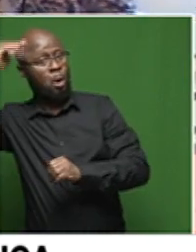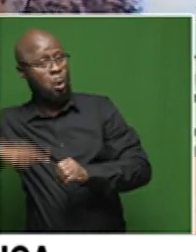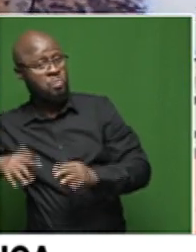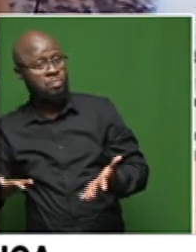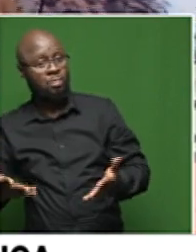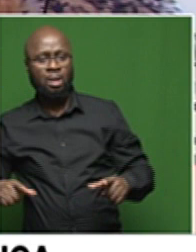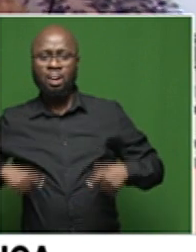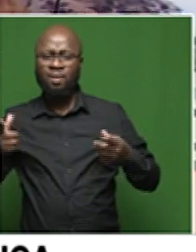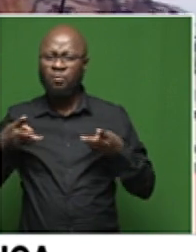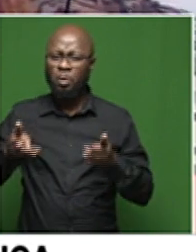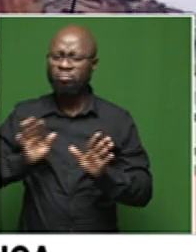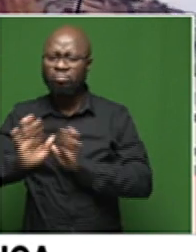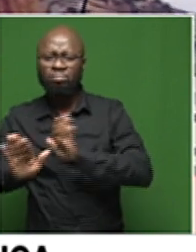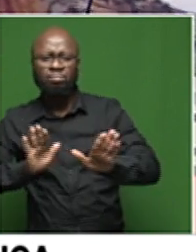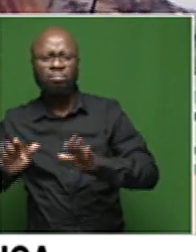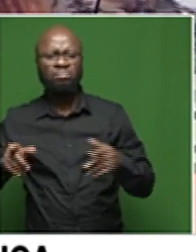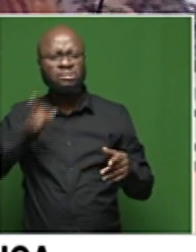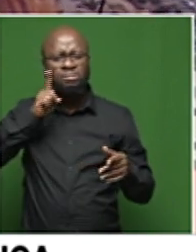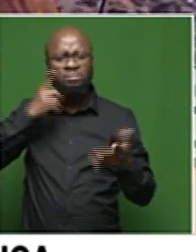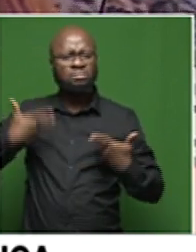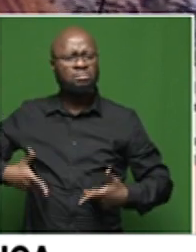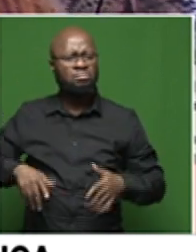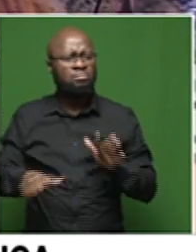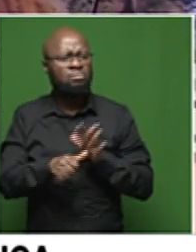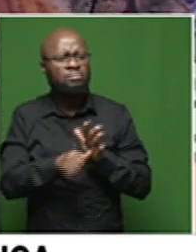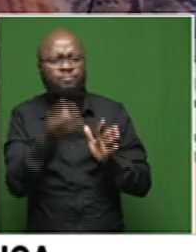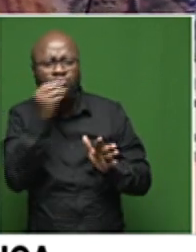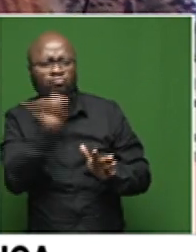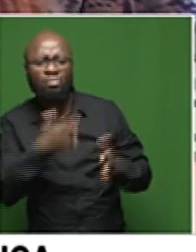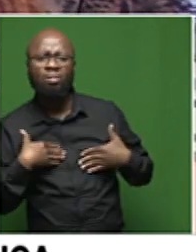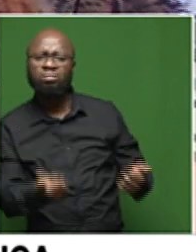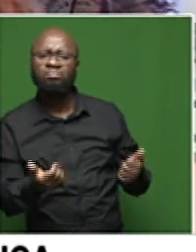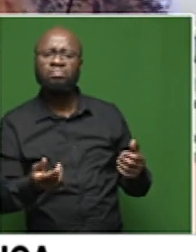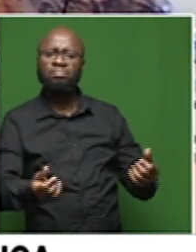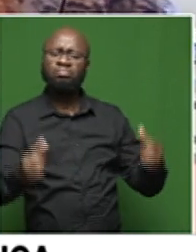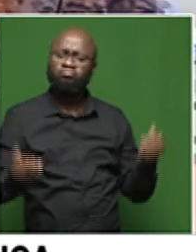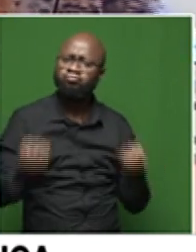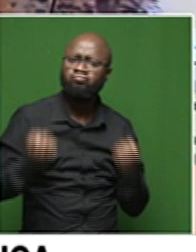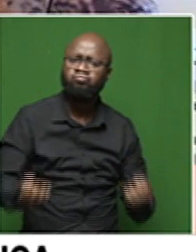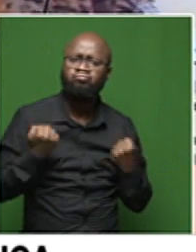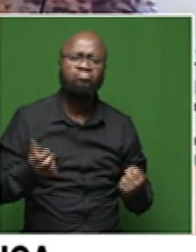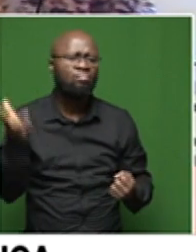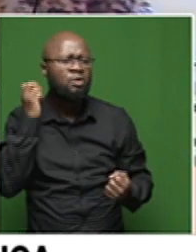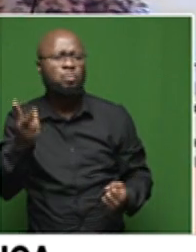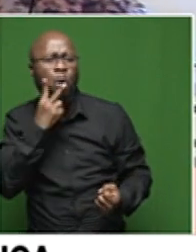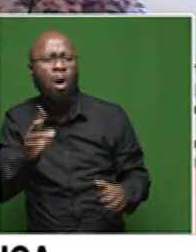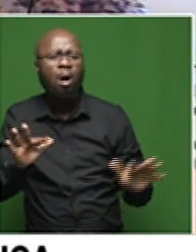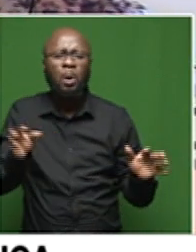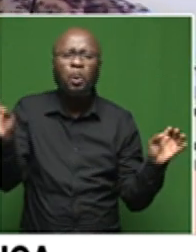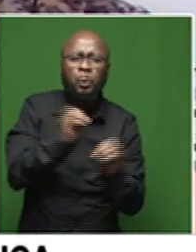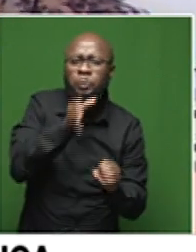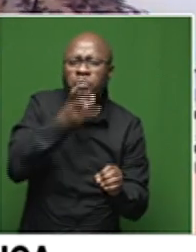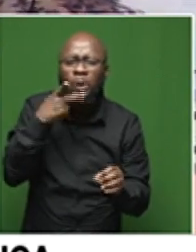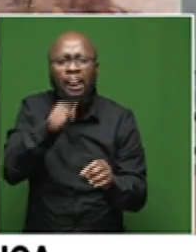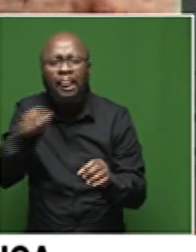of the time. A lot of people at home hear this a lot, eat healthy, regularly exercise, you know, don't smoke, don't drink too much and things such as